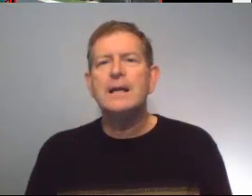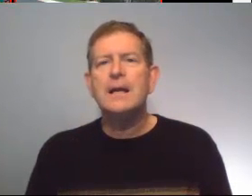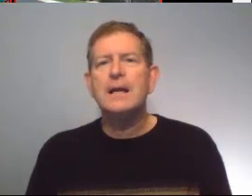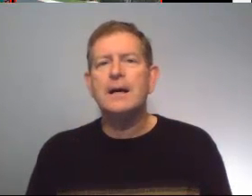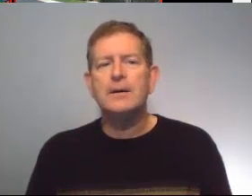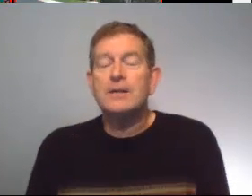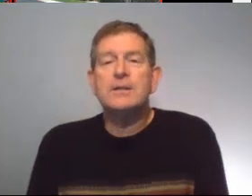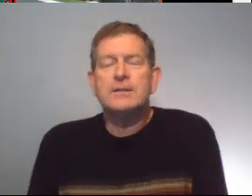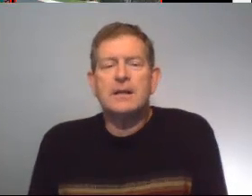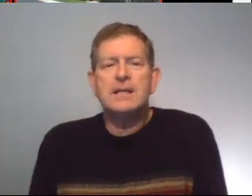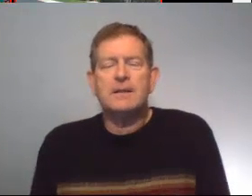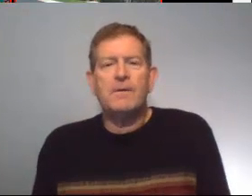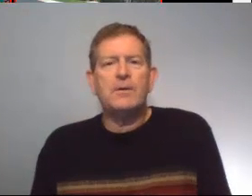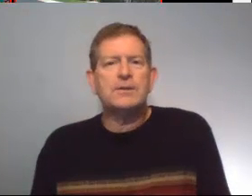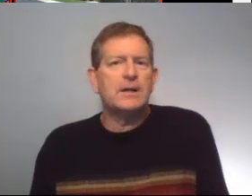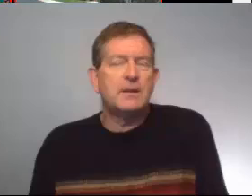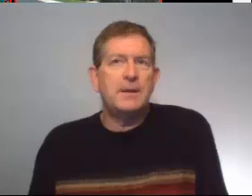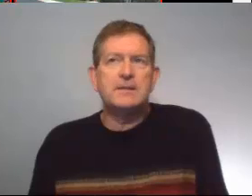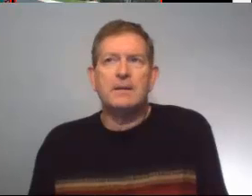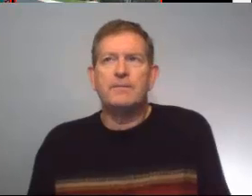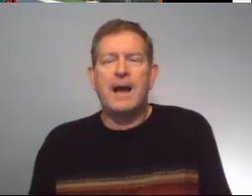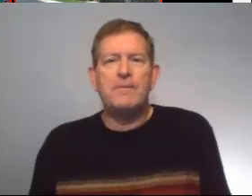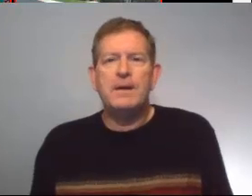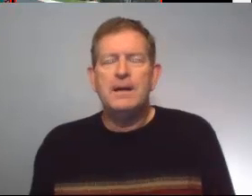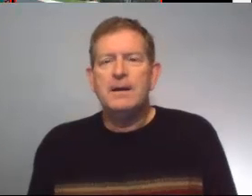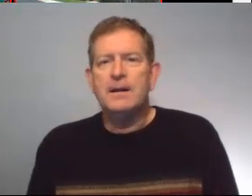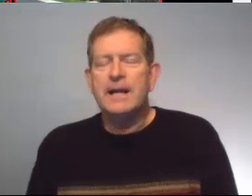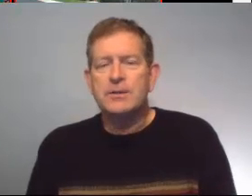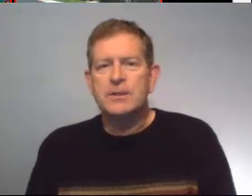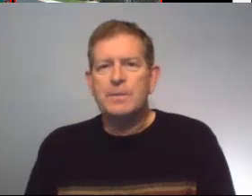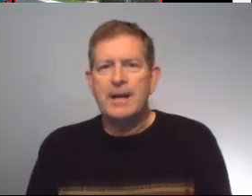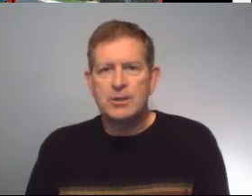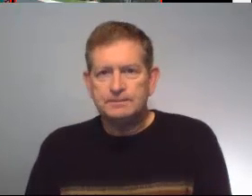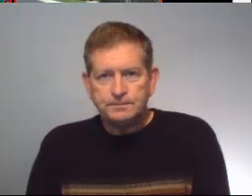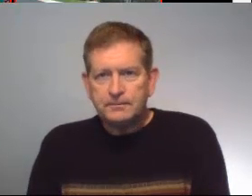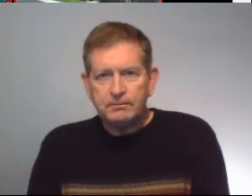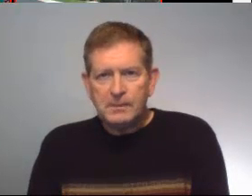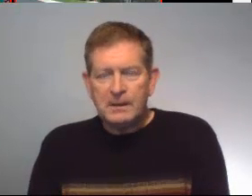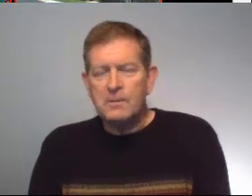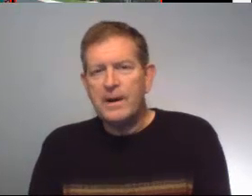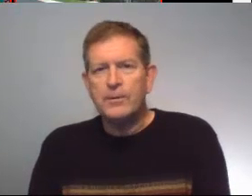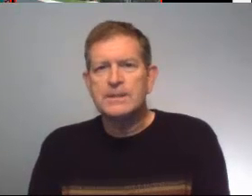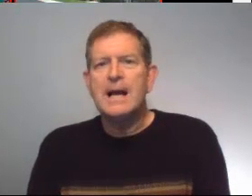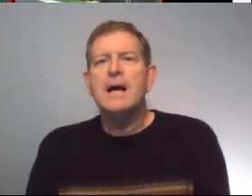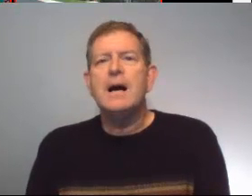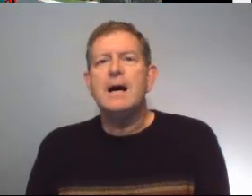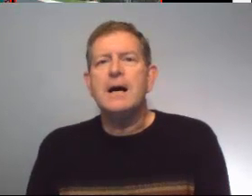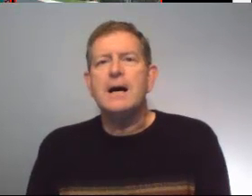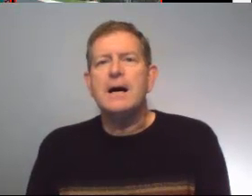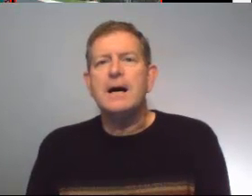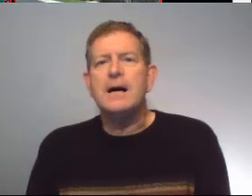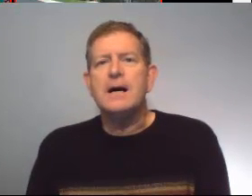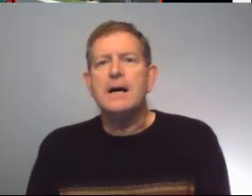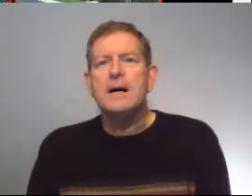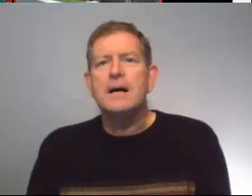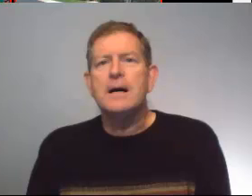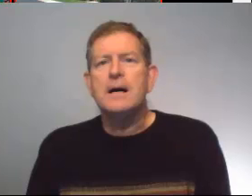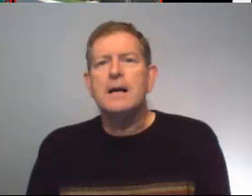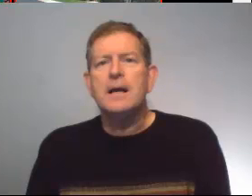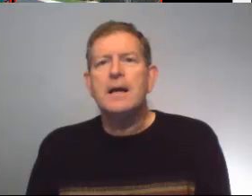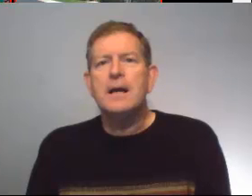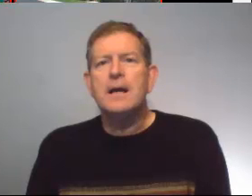Watch. I'll take the vowel sound, the basic 5 letters in Spanish, the vowels. I